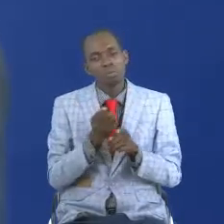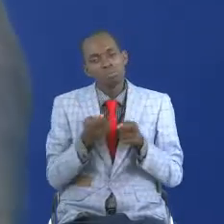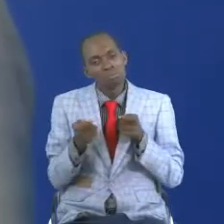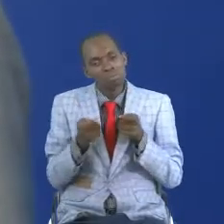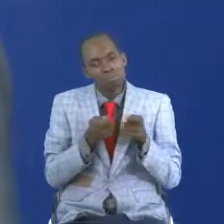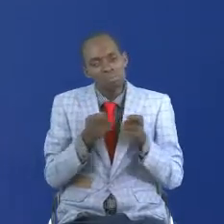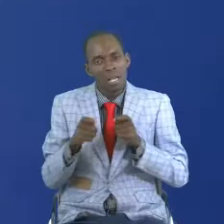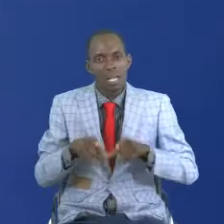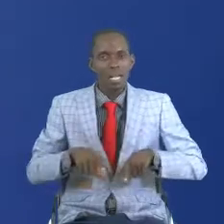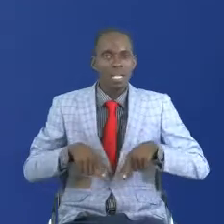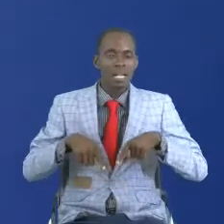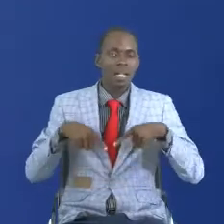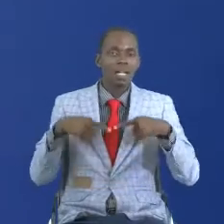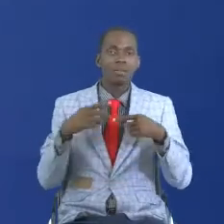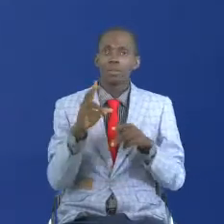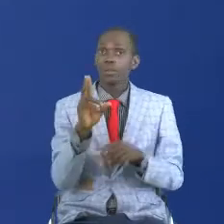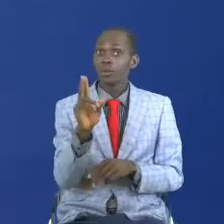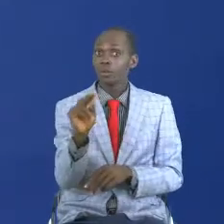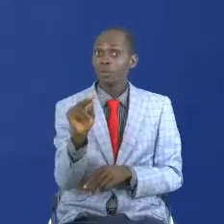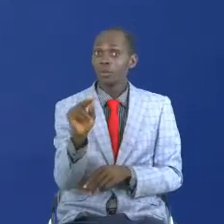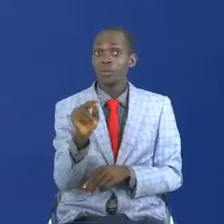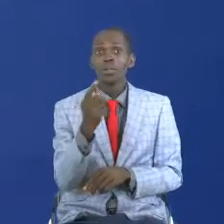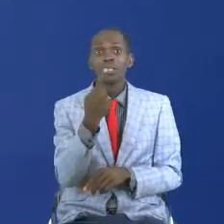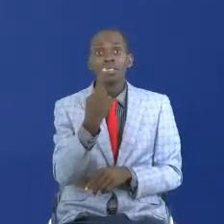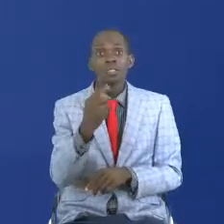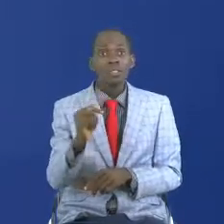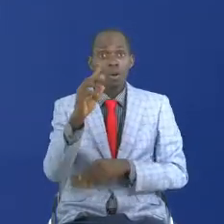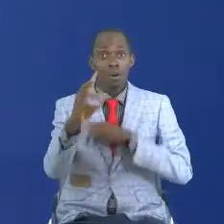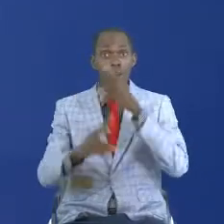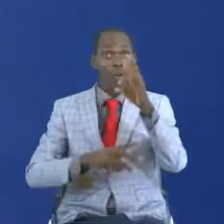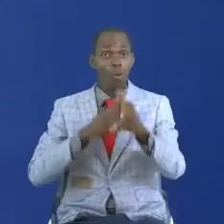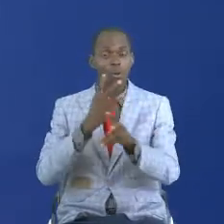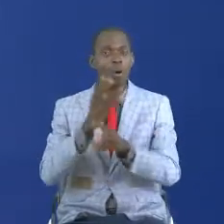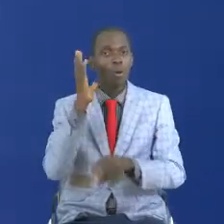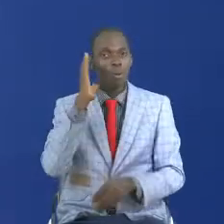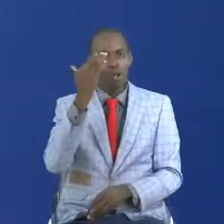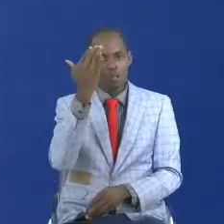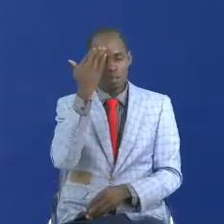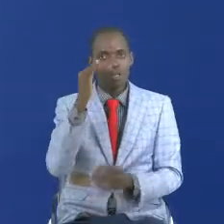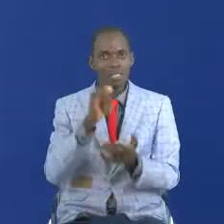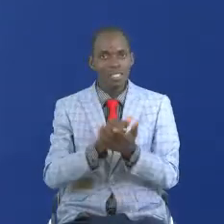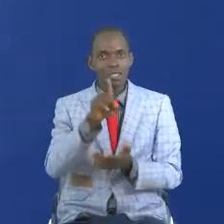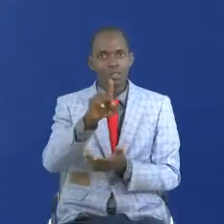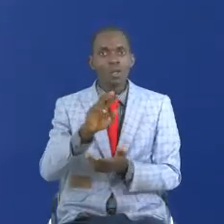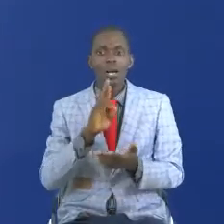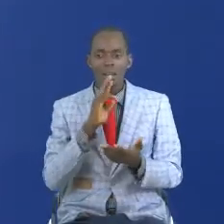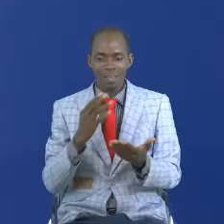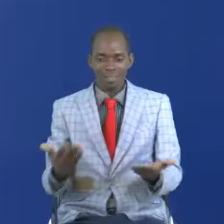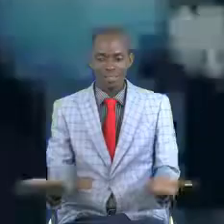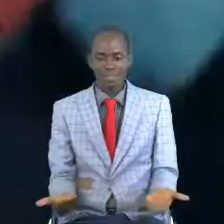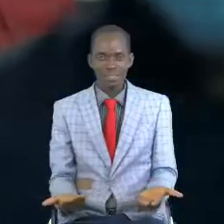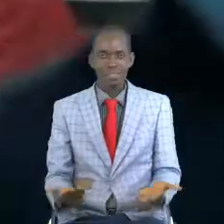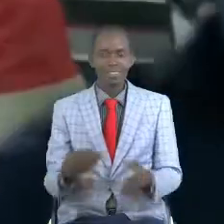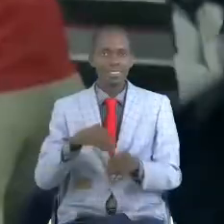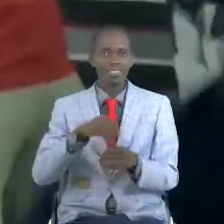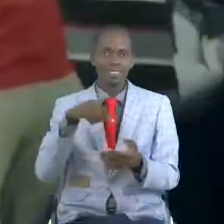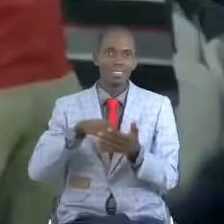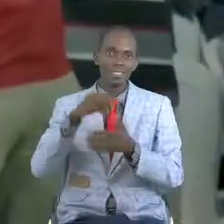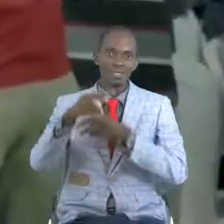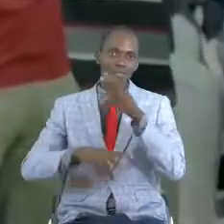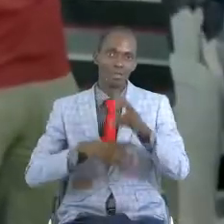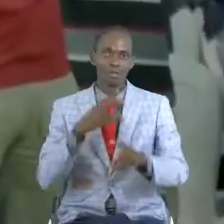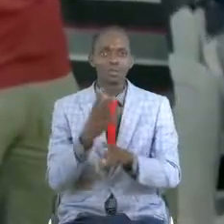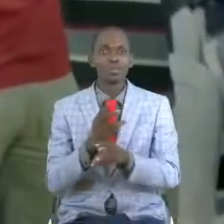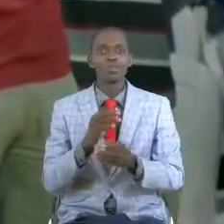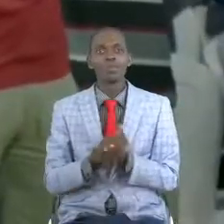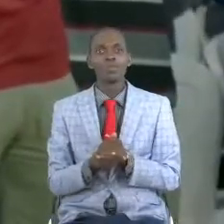life. The world will know that you came to this world. And when